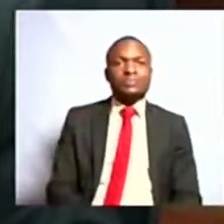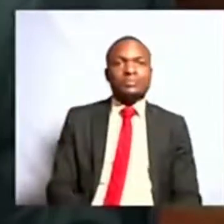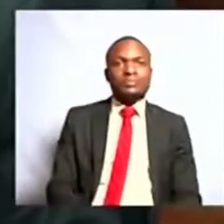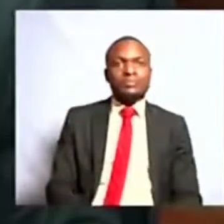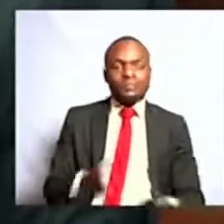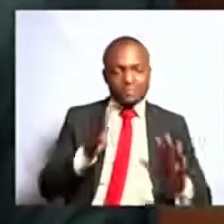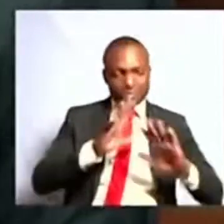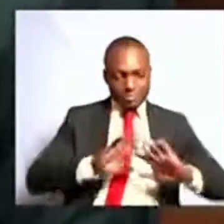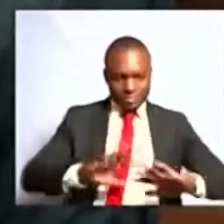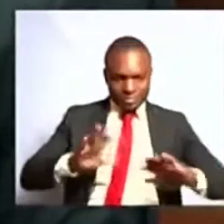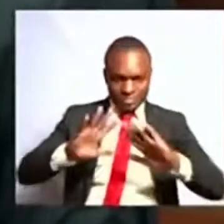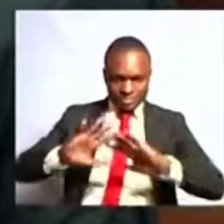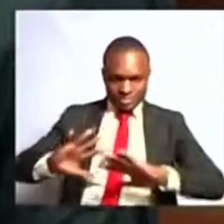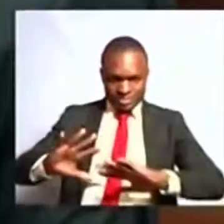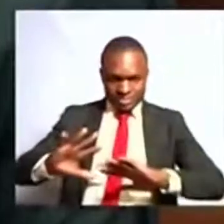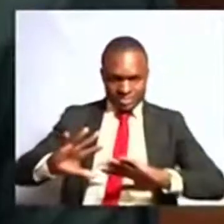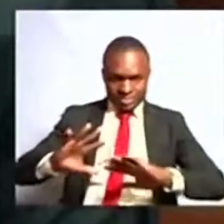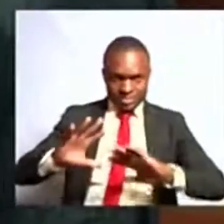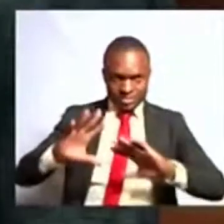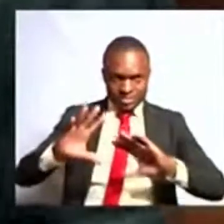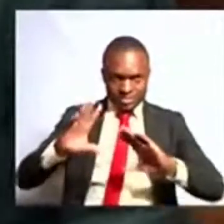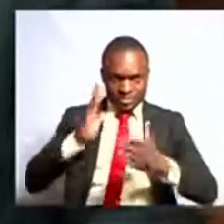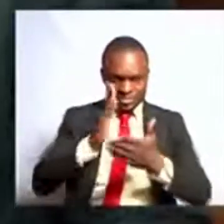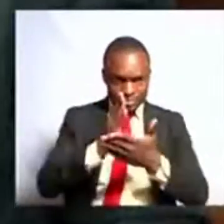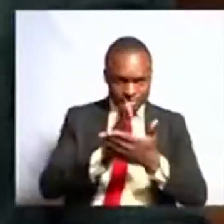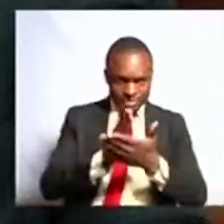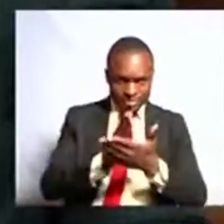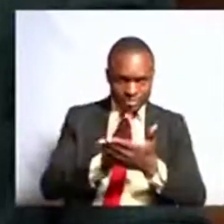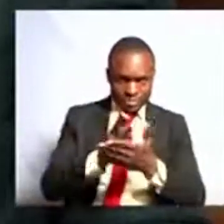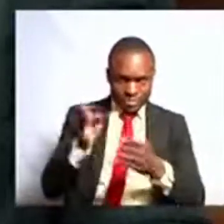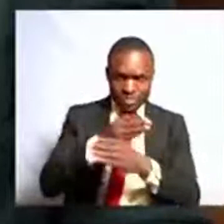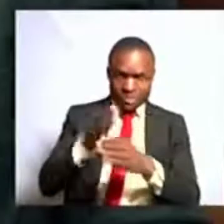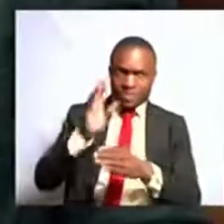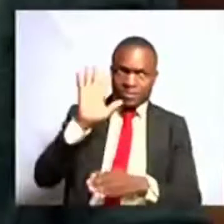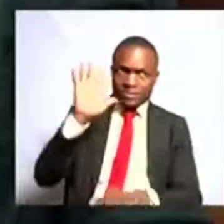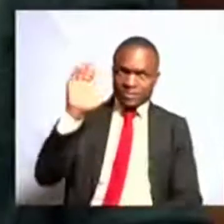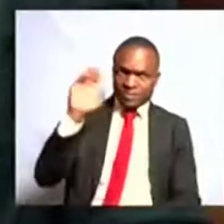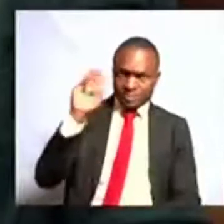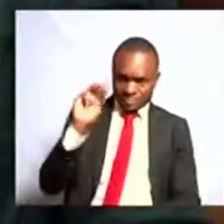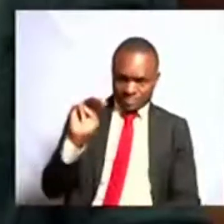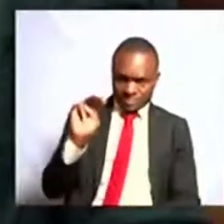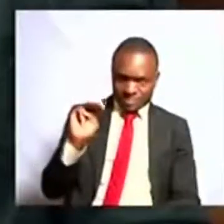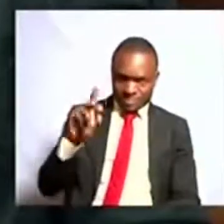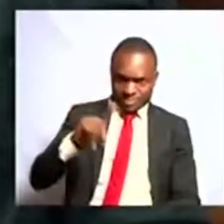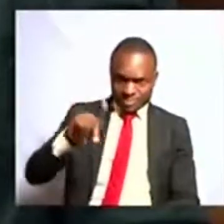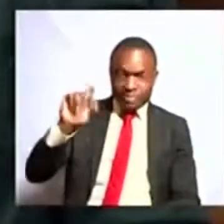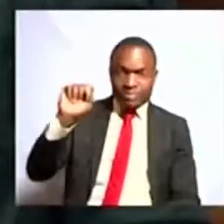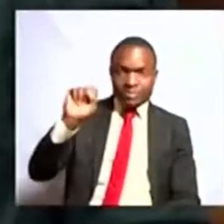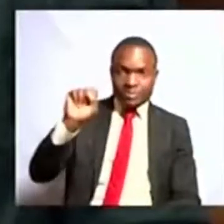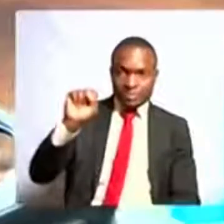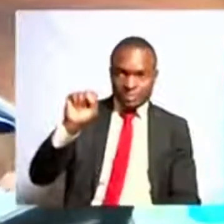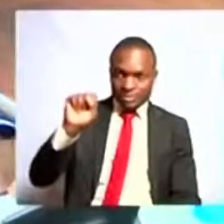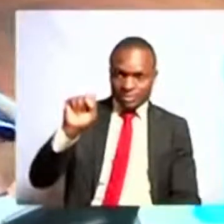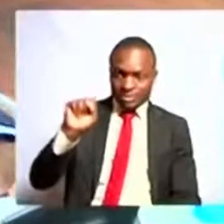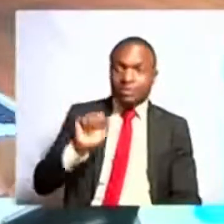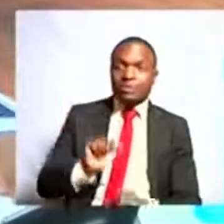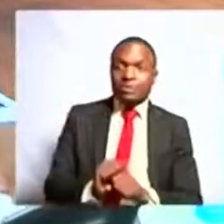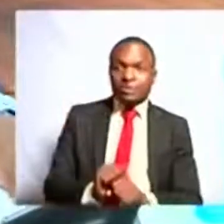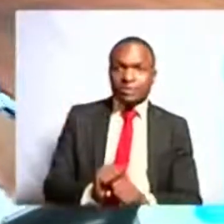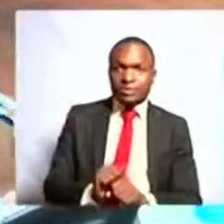Order. I adjourn business for 5 minutes. PS, I would like